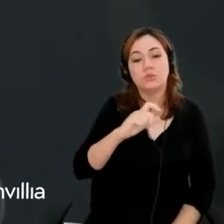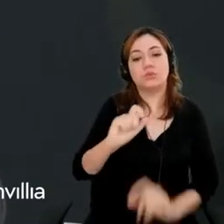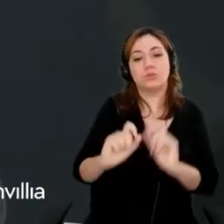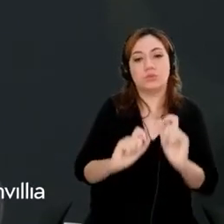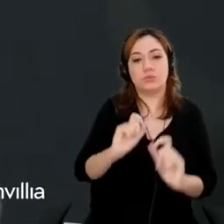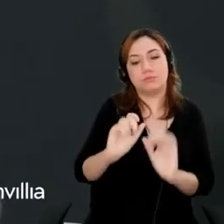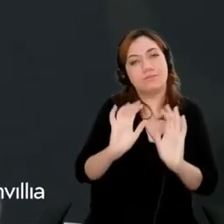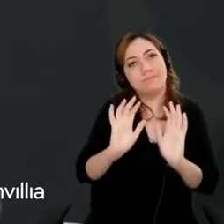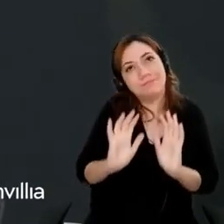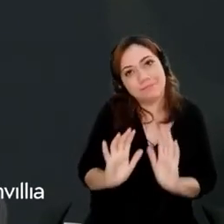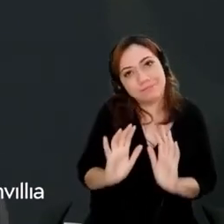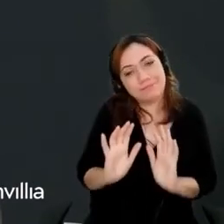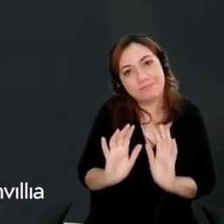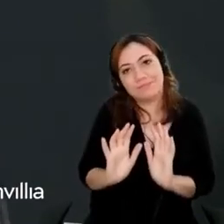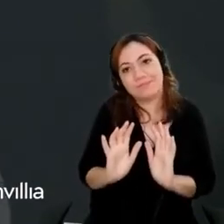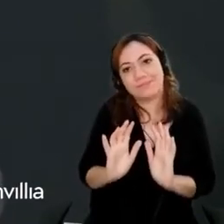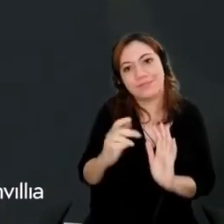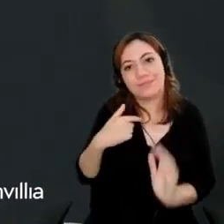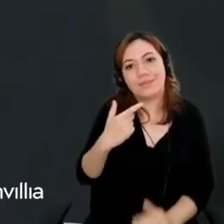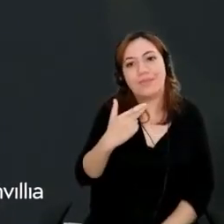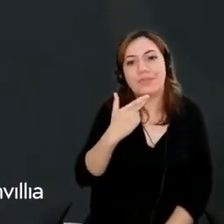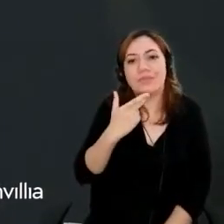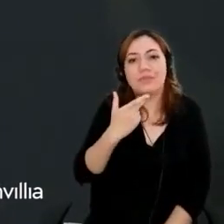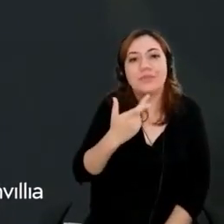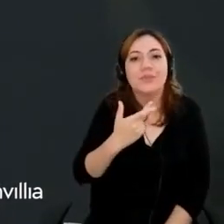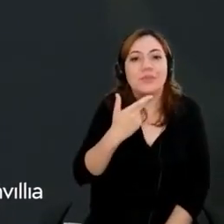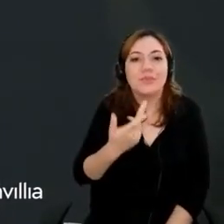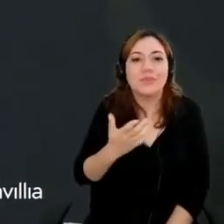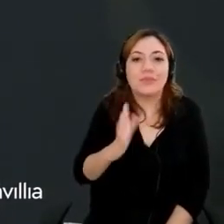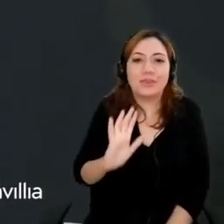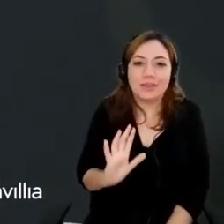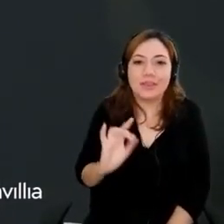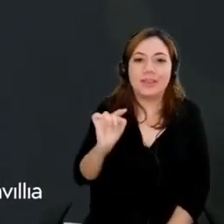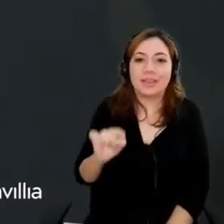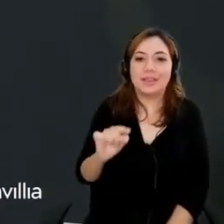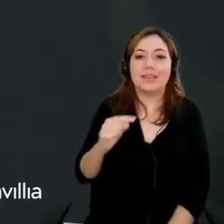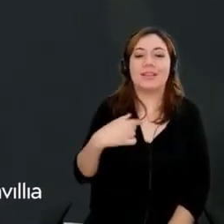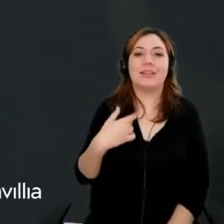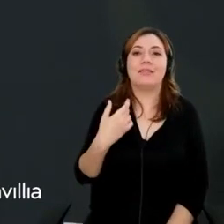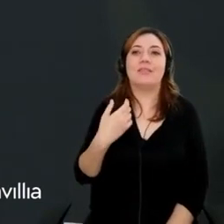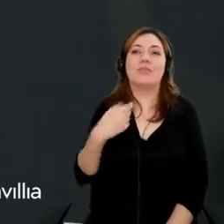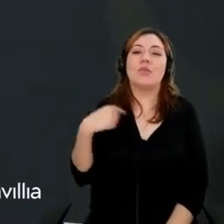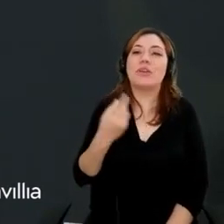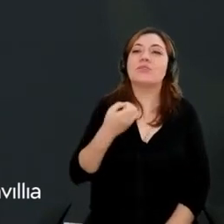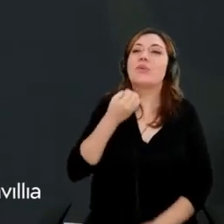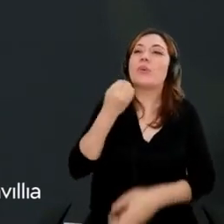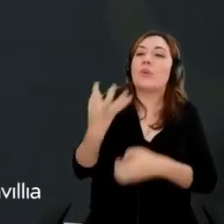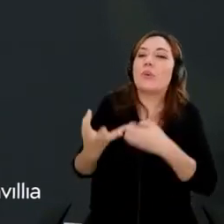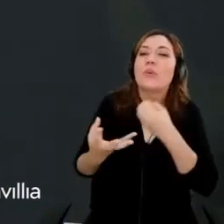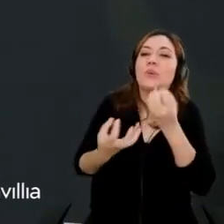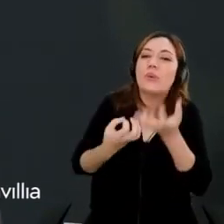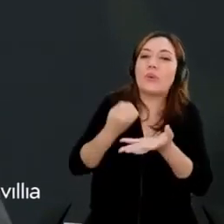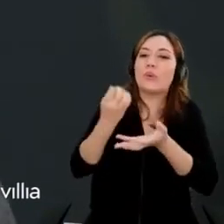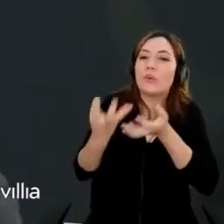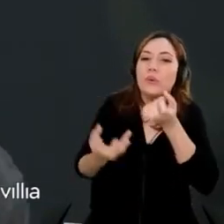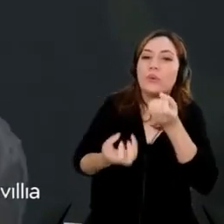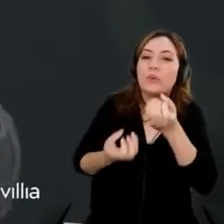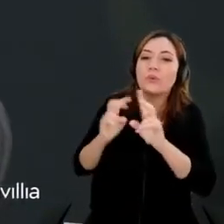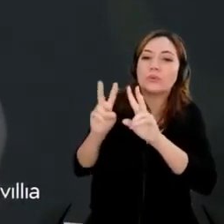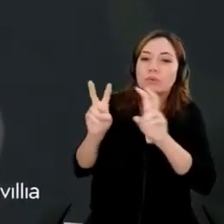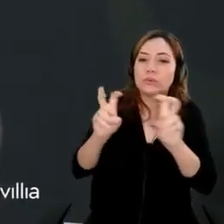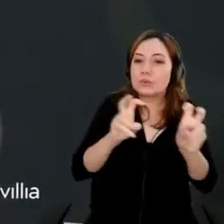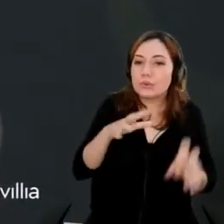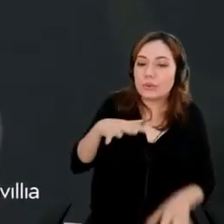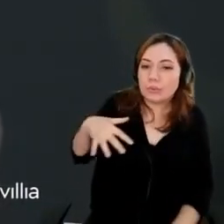I would say that the stories we tell around these tools is really important.